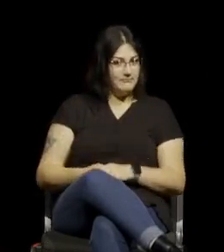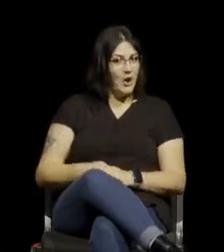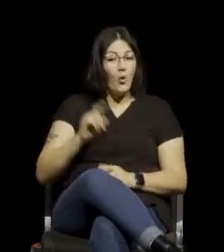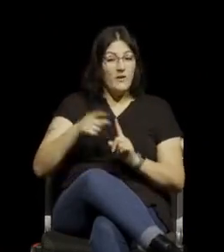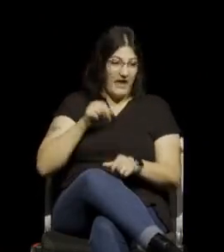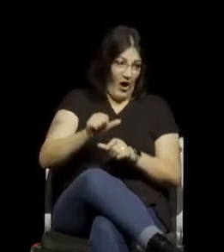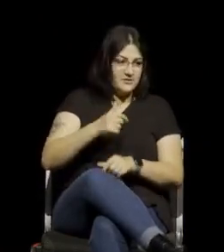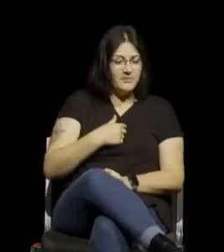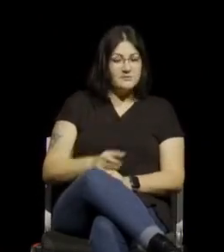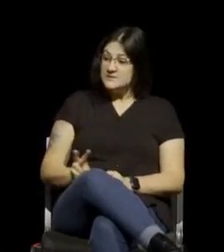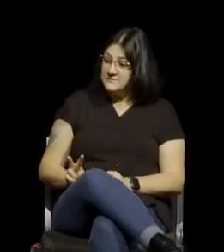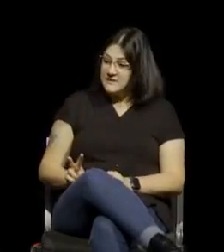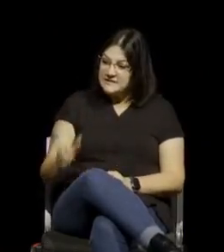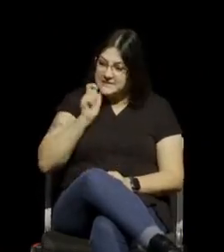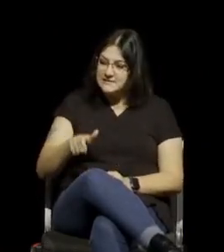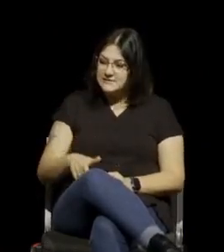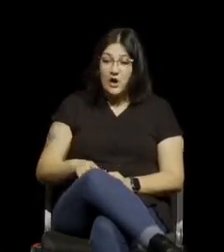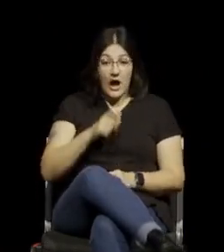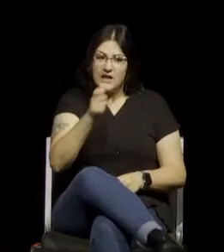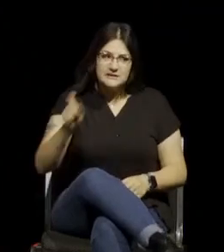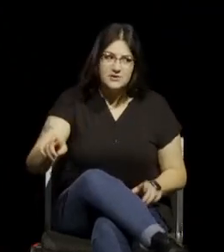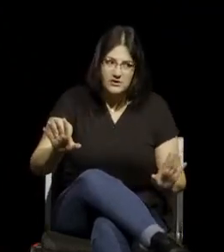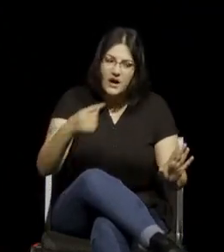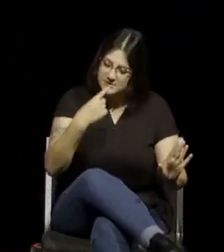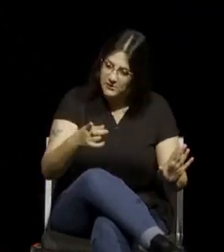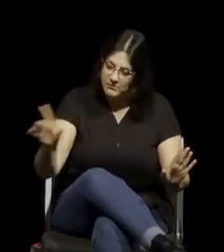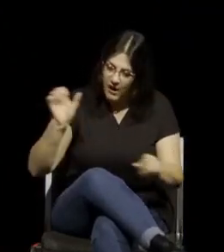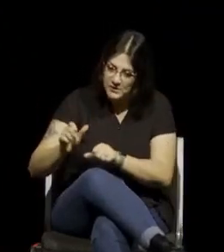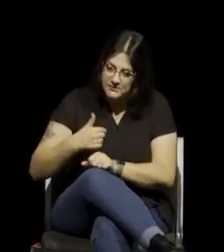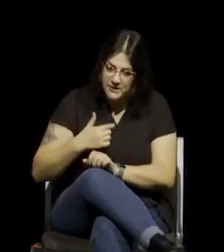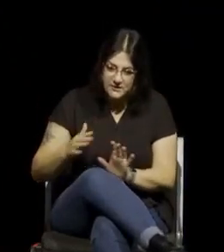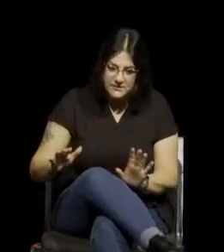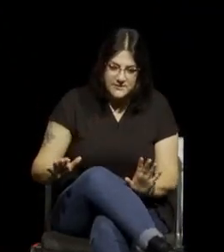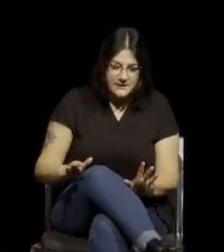honked at me unnecessarily. Unnecessarily, I tell you.